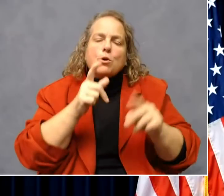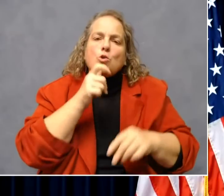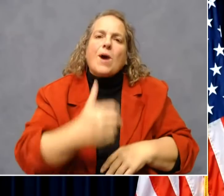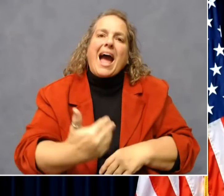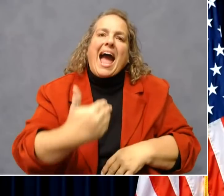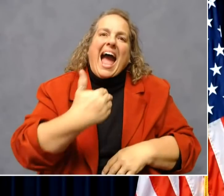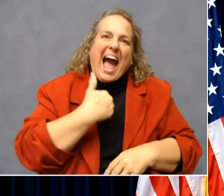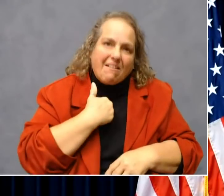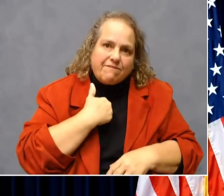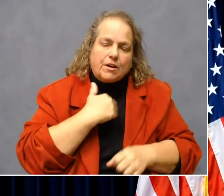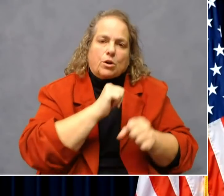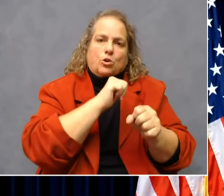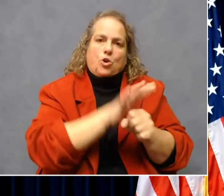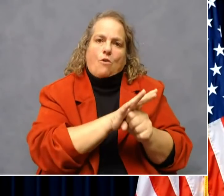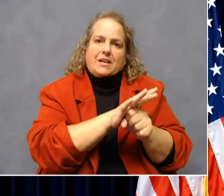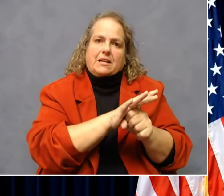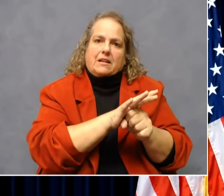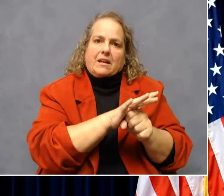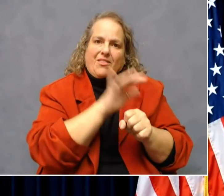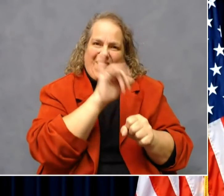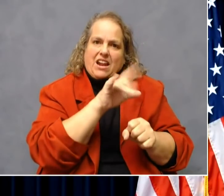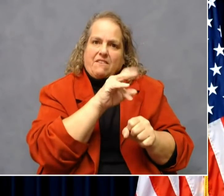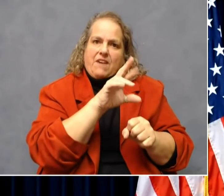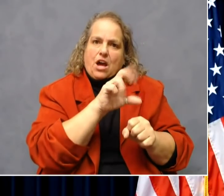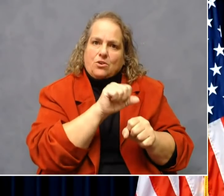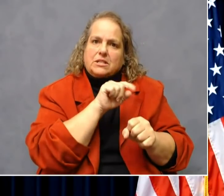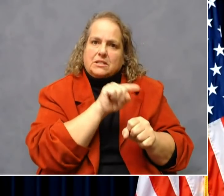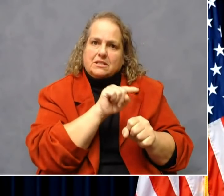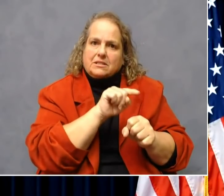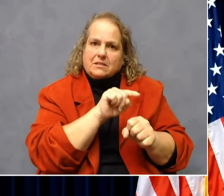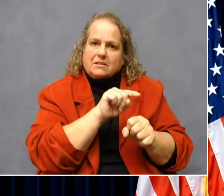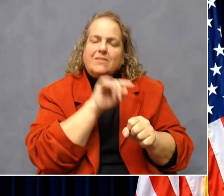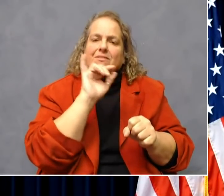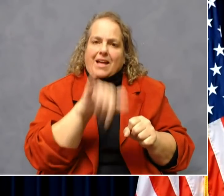getting tested. Currently hospitalized for COVID,